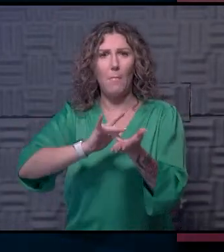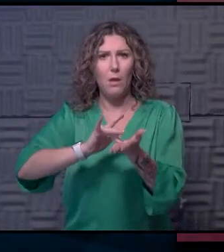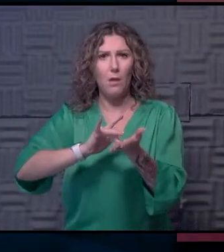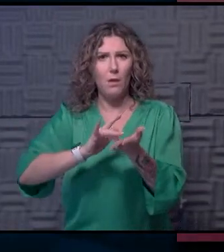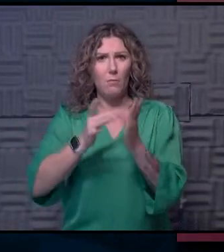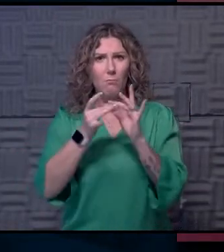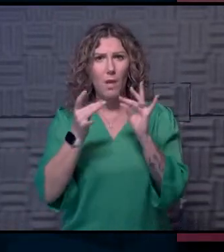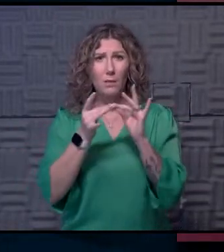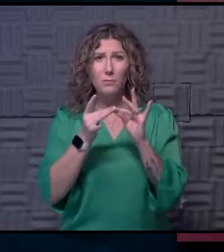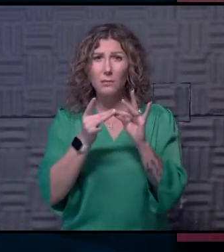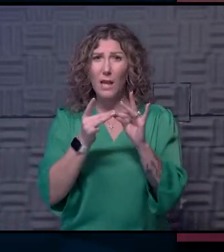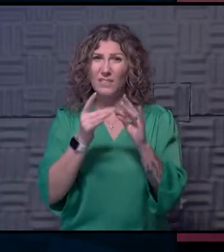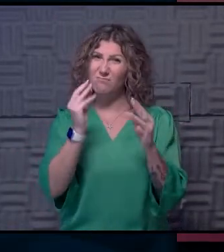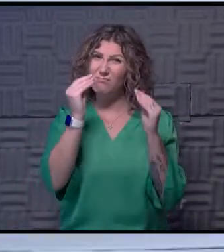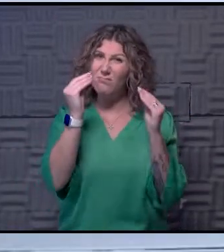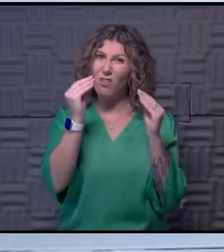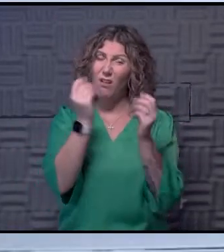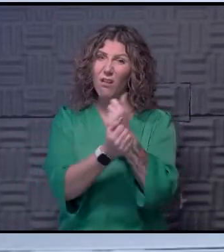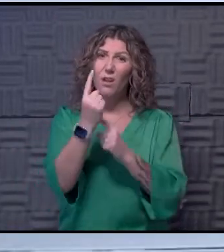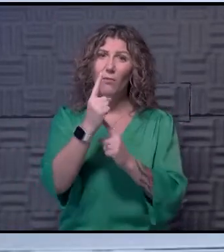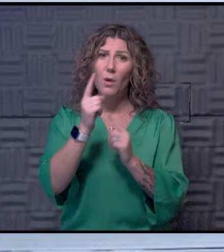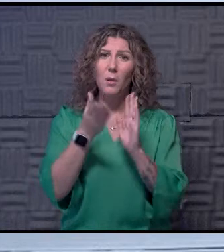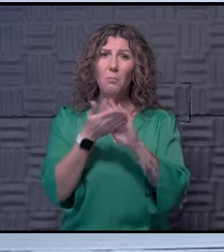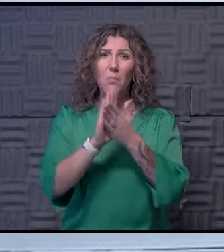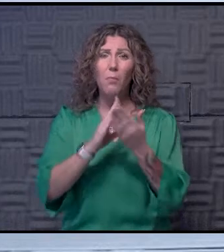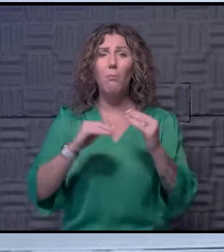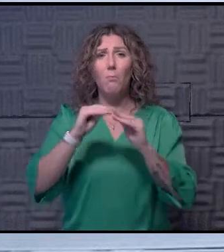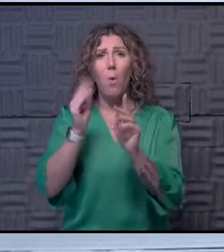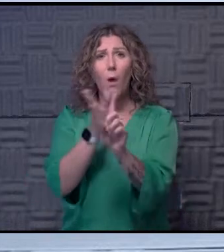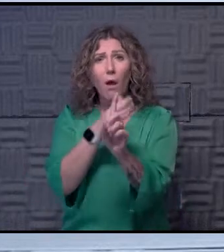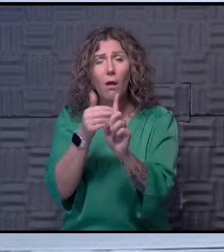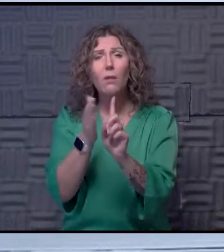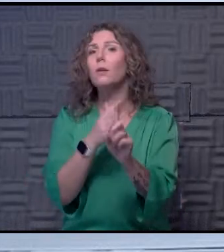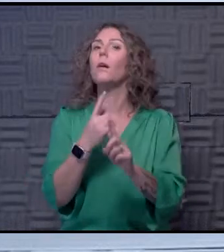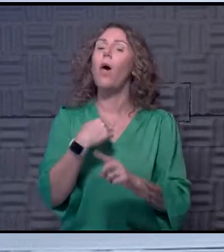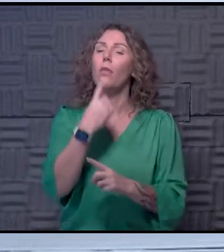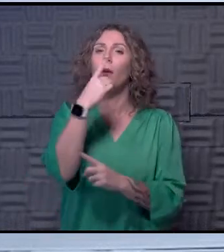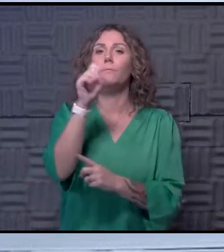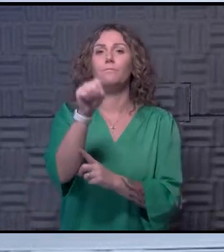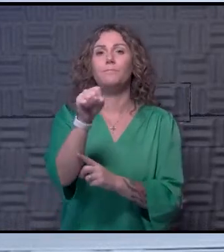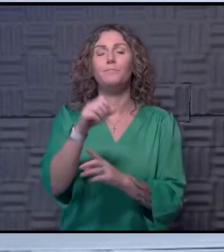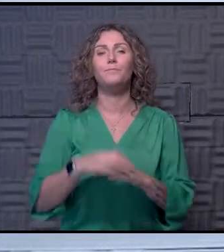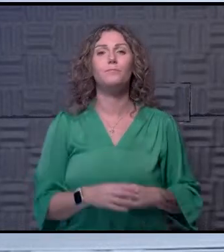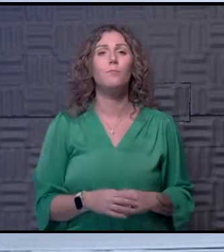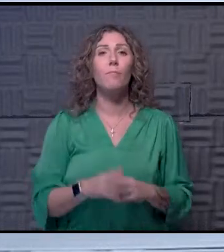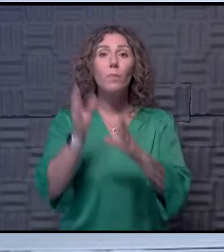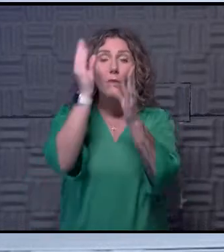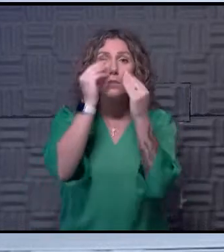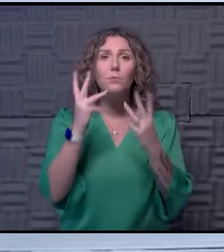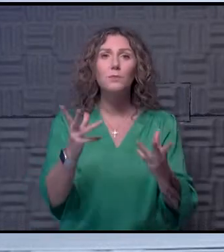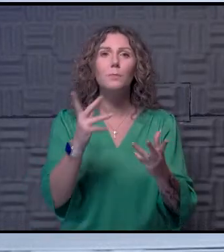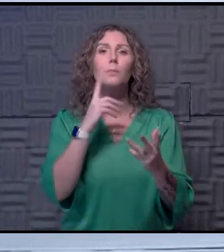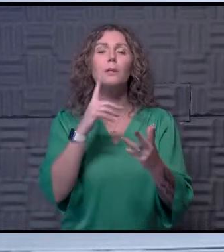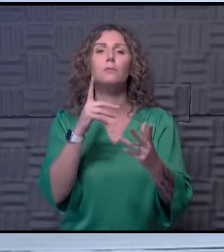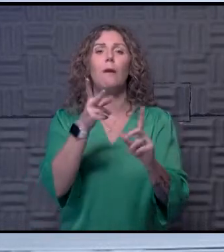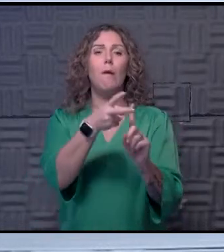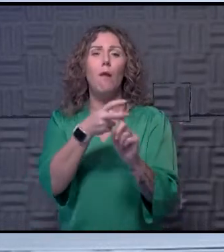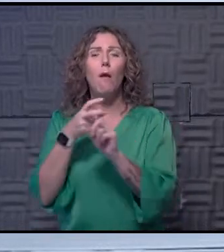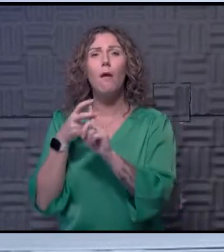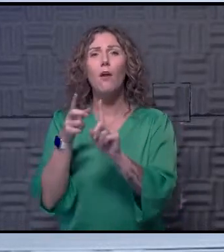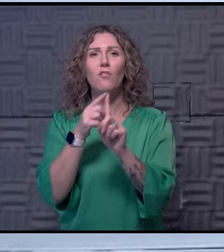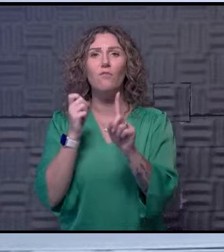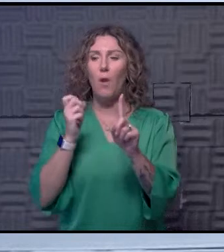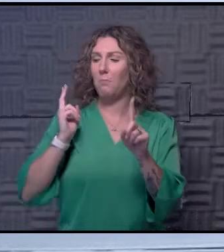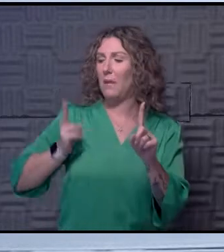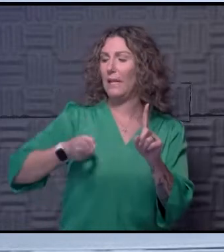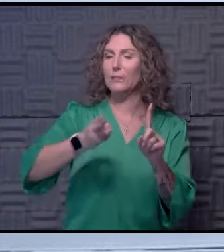persuasive? I think they have. And I think that there's some information that we can glean from historical